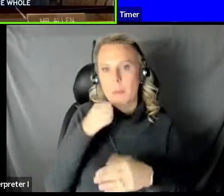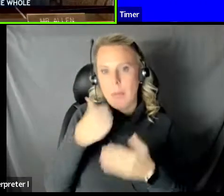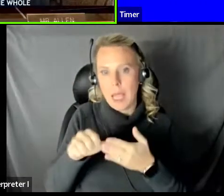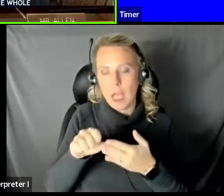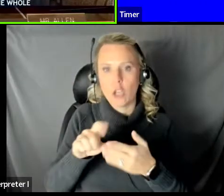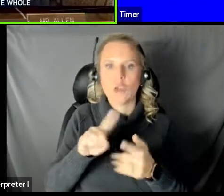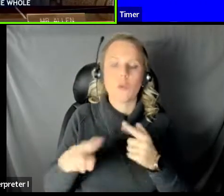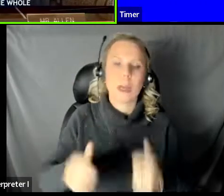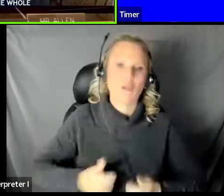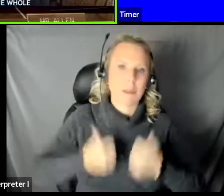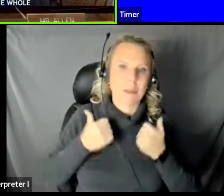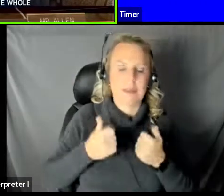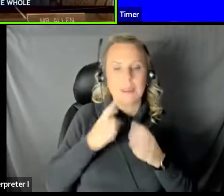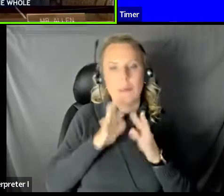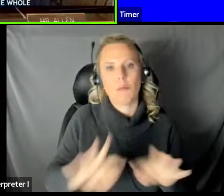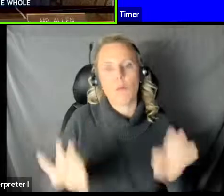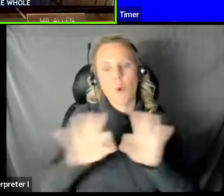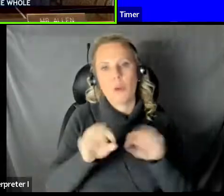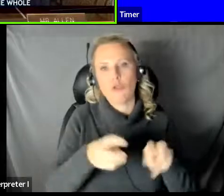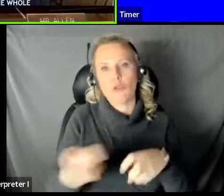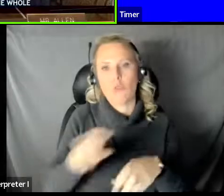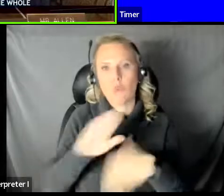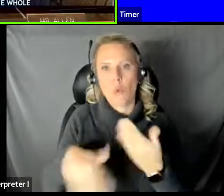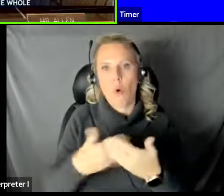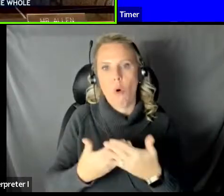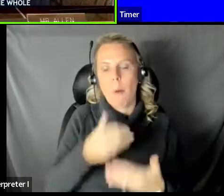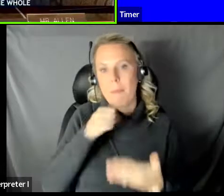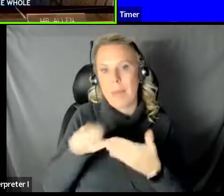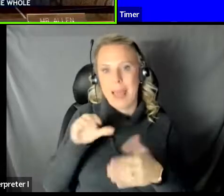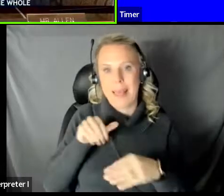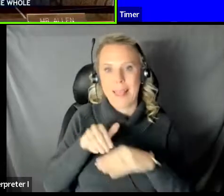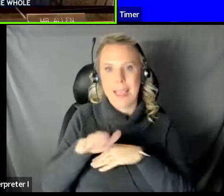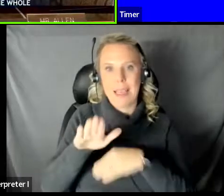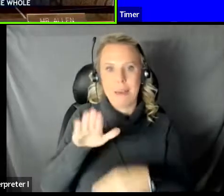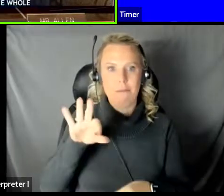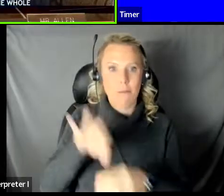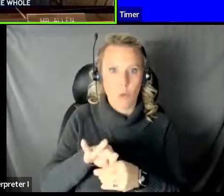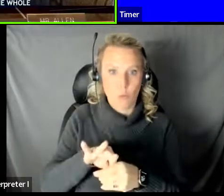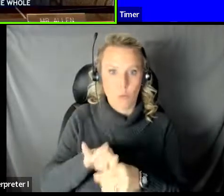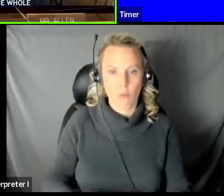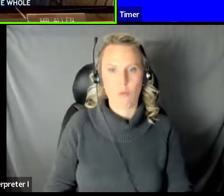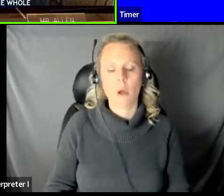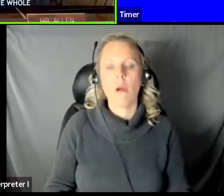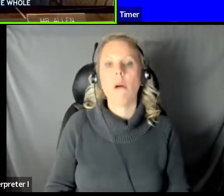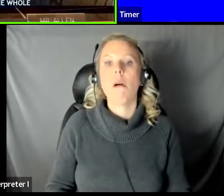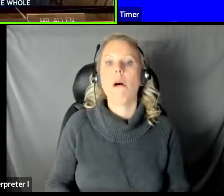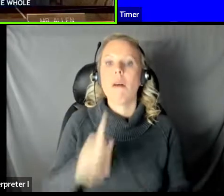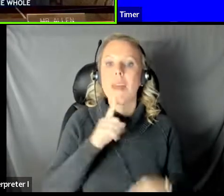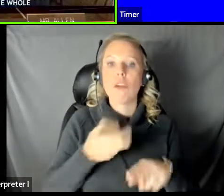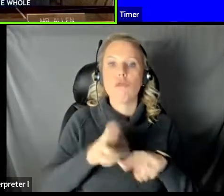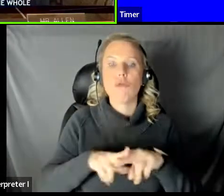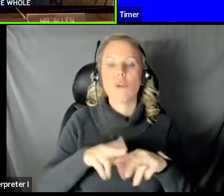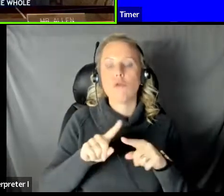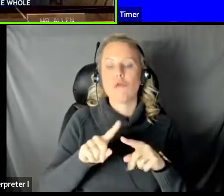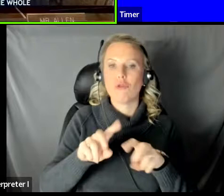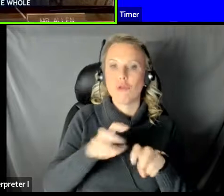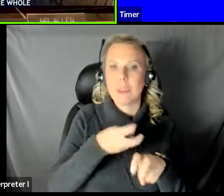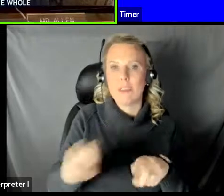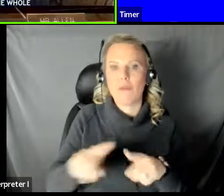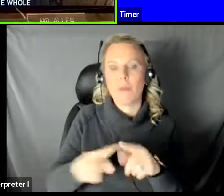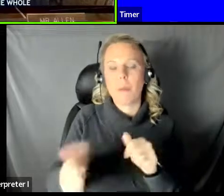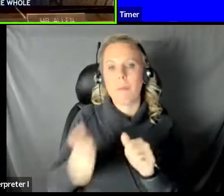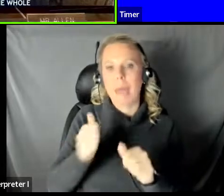which is particularly important as the district transitions to all mail-in balloting. This bill transitions the district's AVR to a back-end system and creates